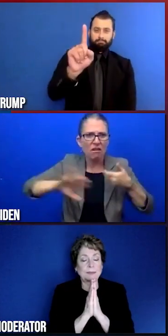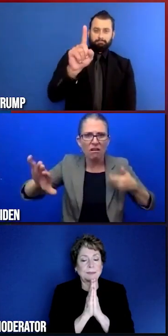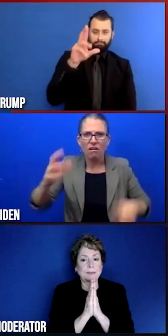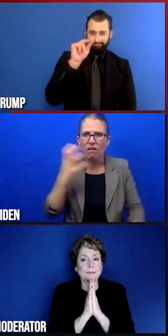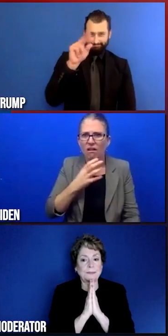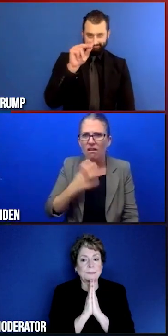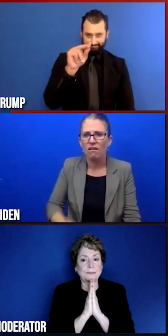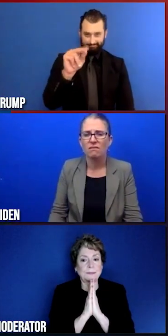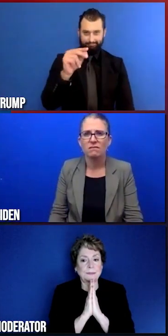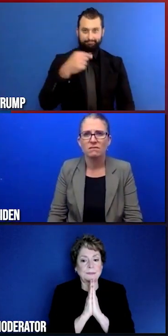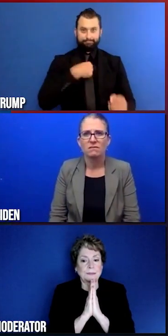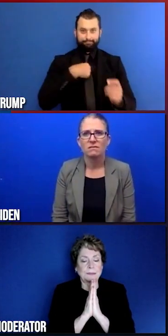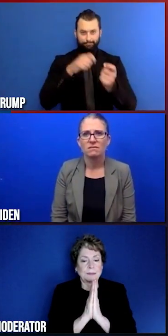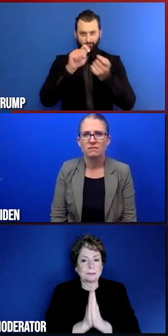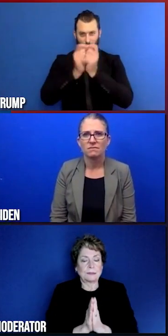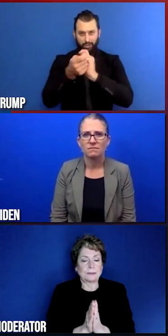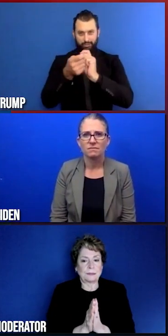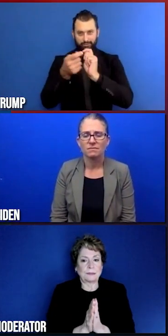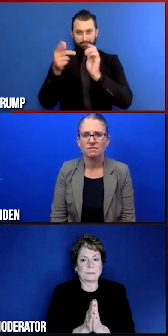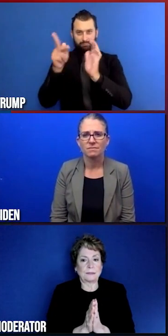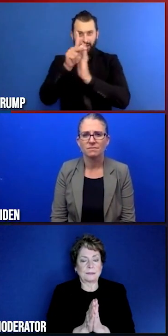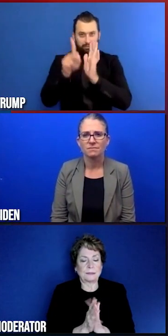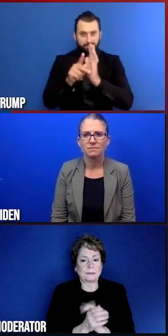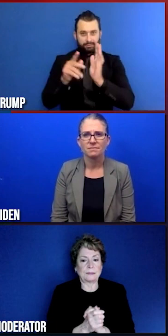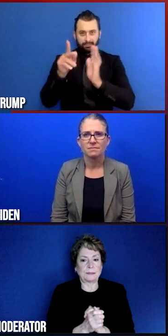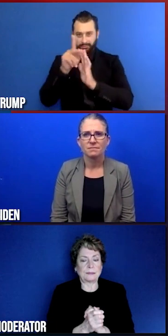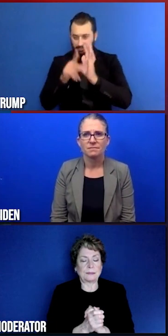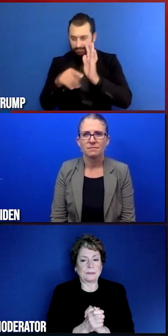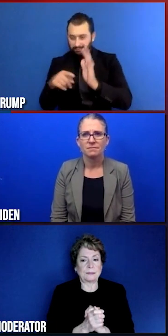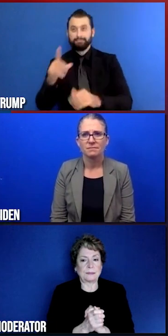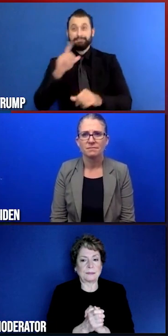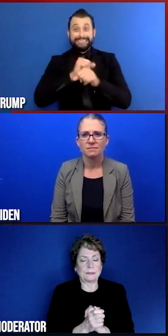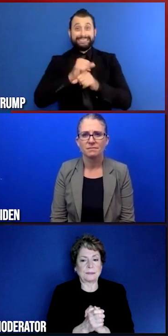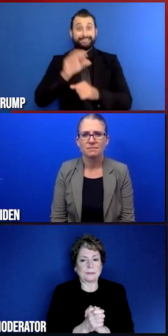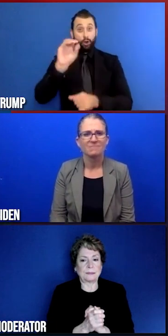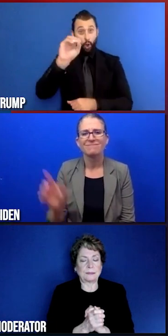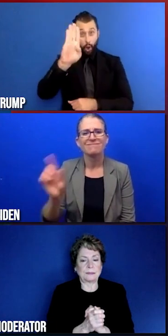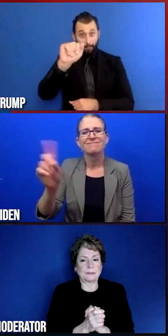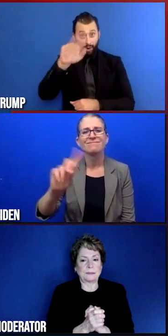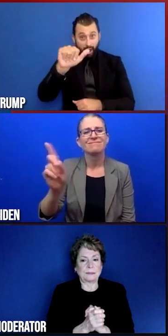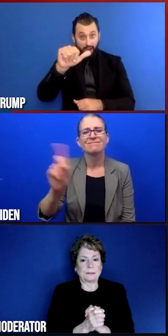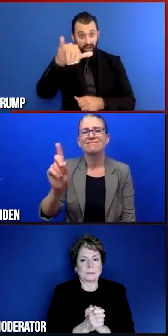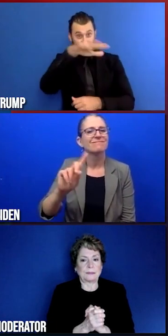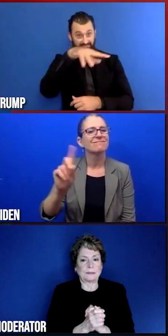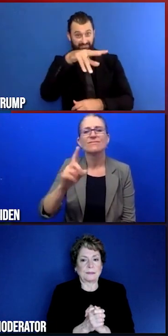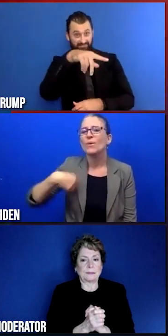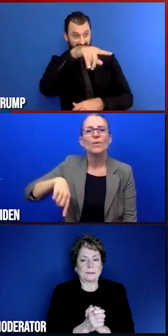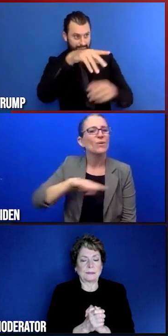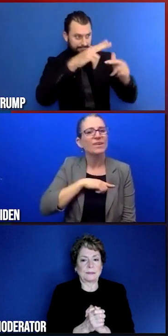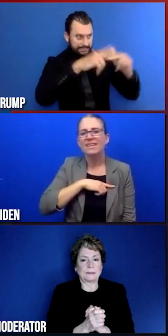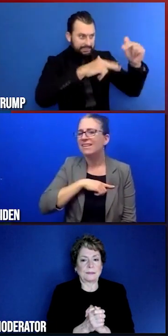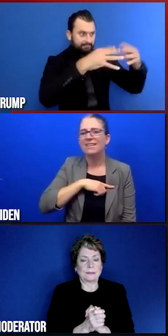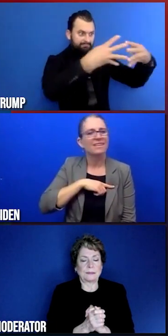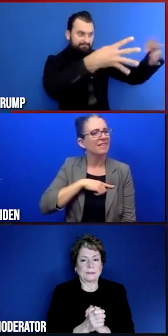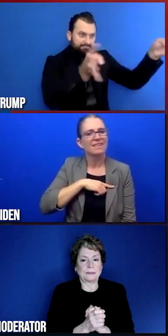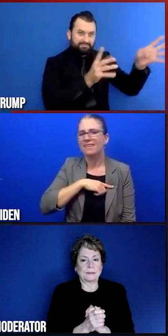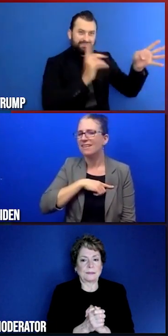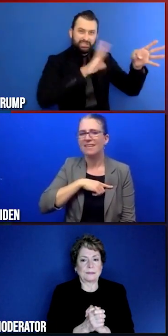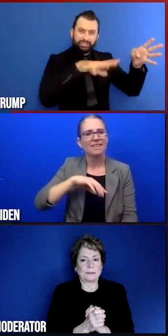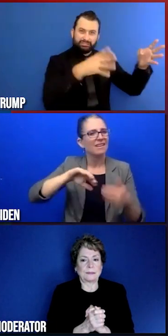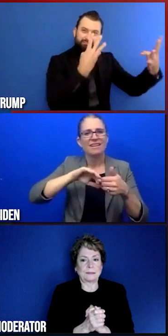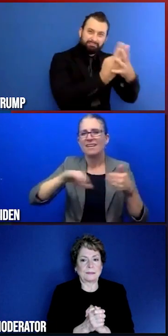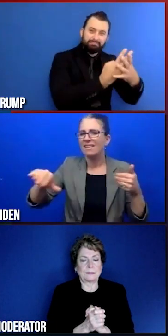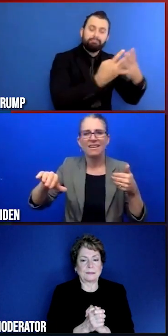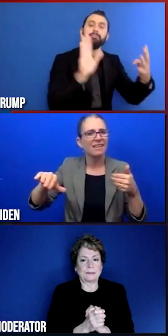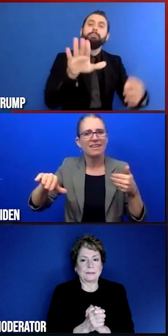did not They built the separate cages. the Who built the cages, Joe? Let's talk about what Who we're built the talking about. cages, Let's Joe? talk about what we're talking about. What